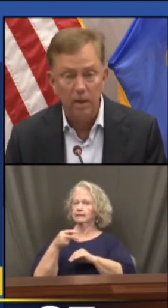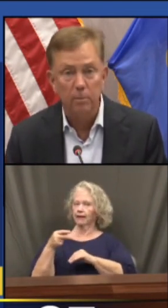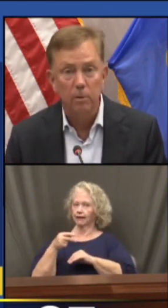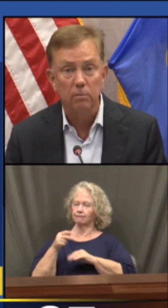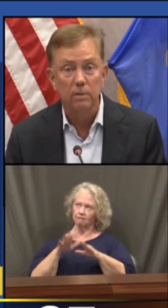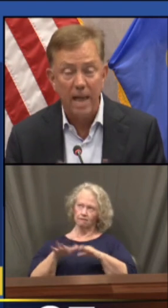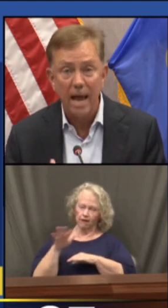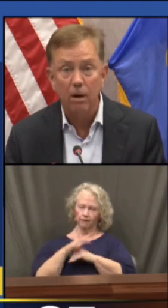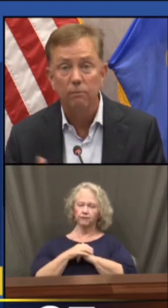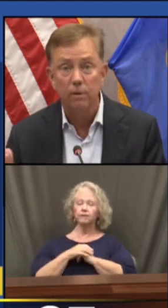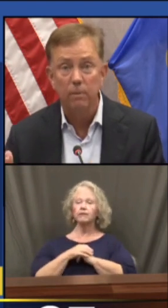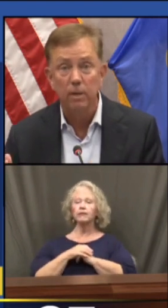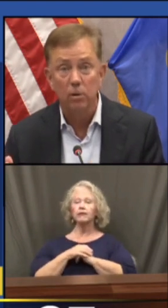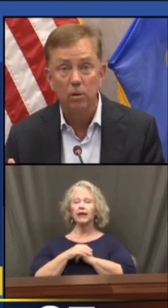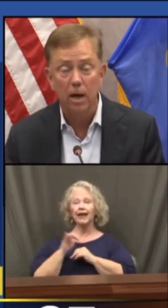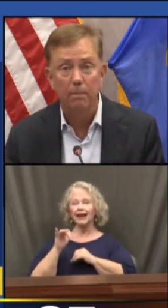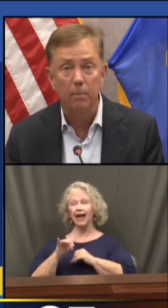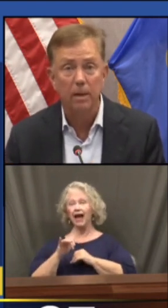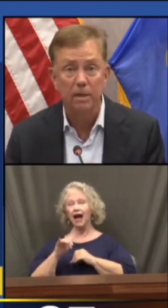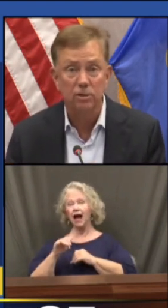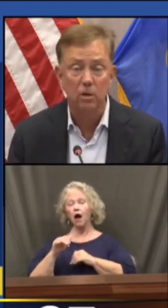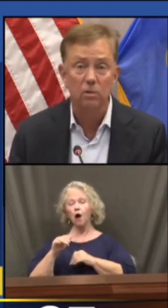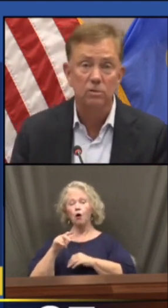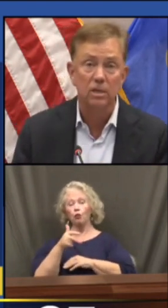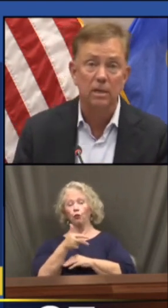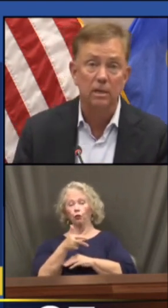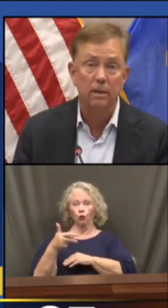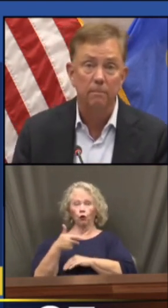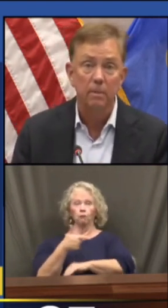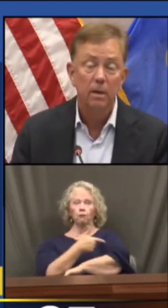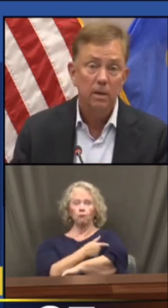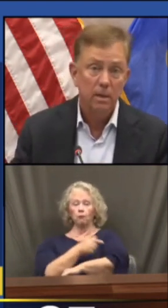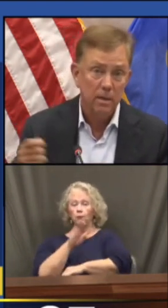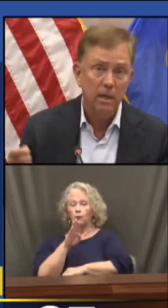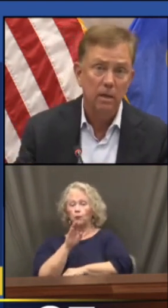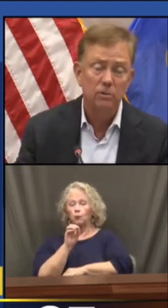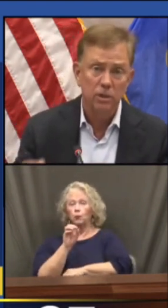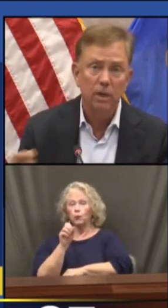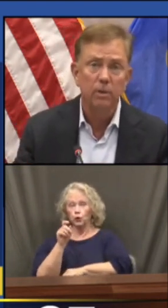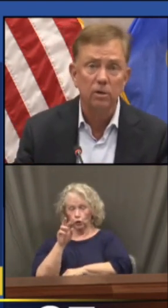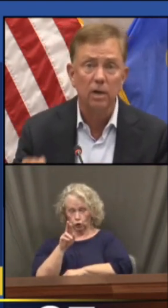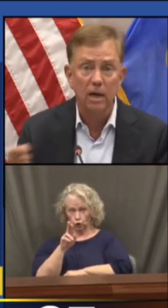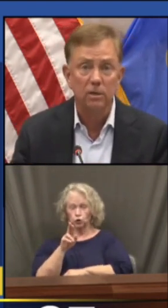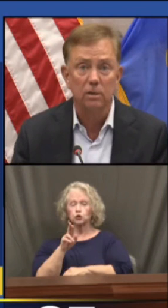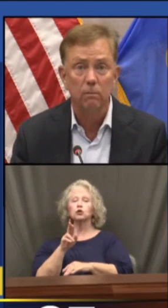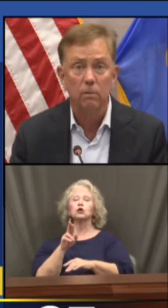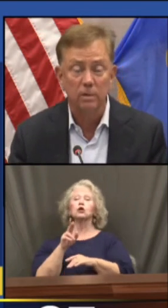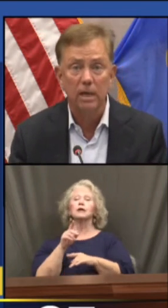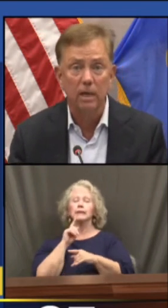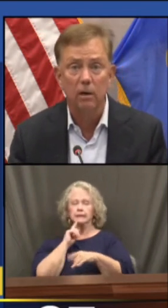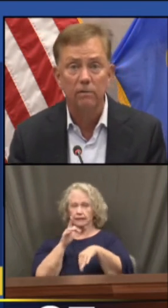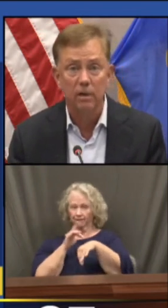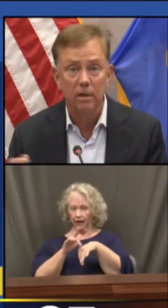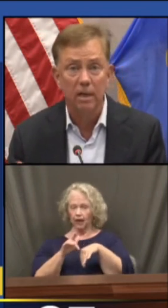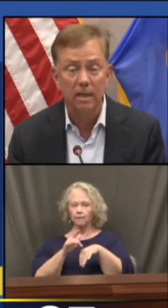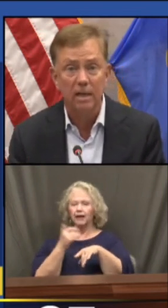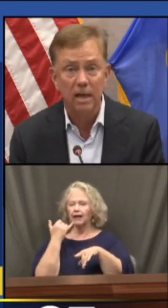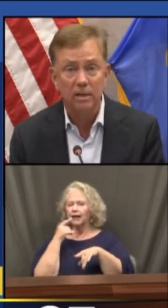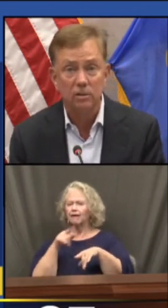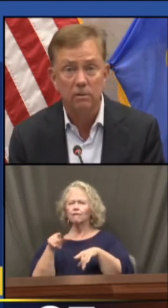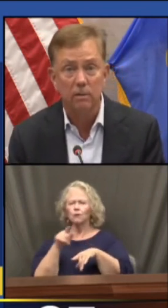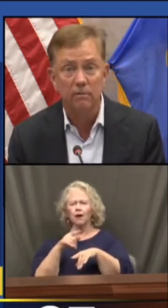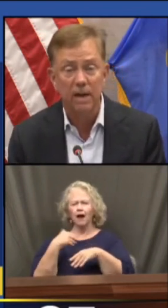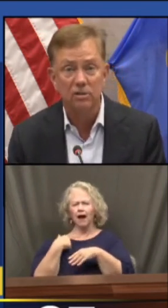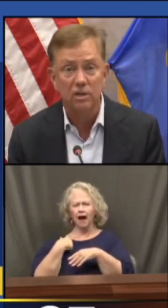to be available now for the immunocompromised, those that, check with your doctor. We'll take care of you. You get